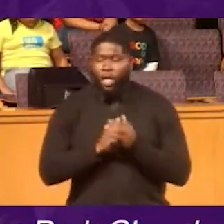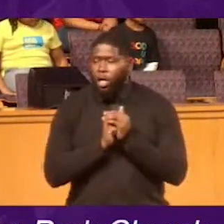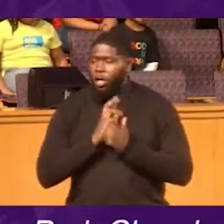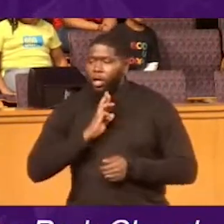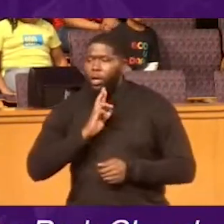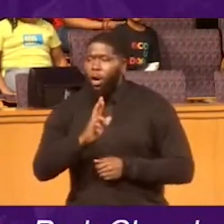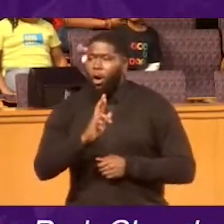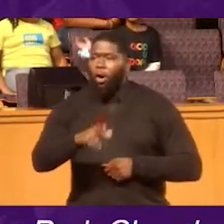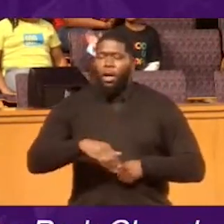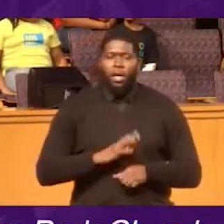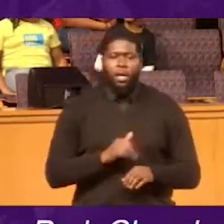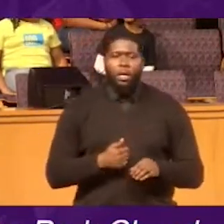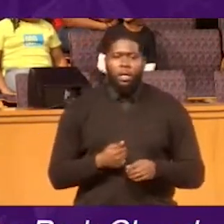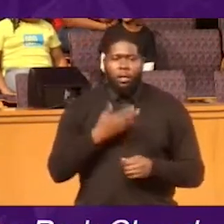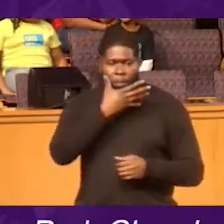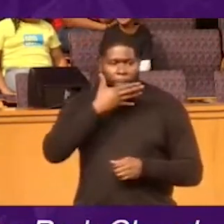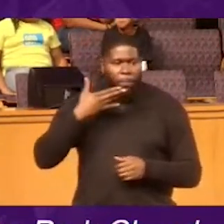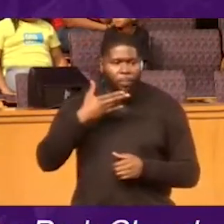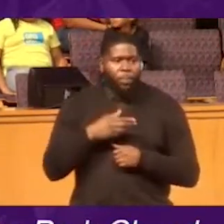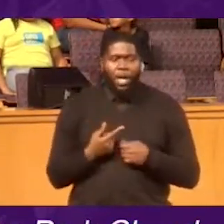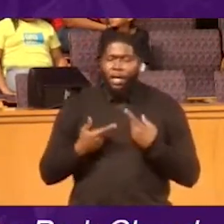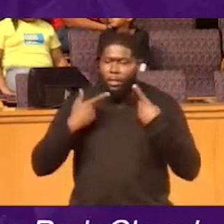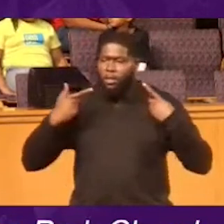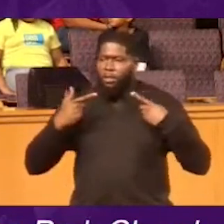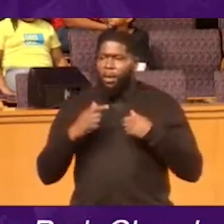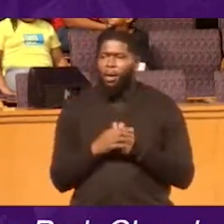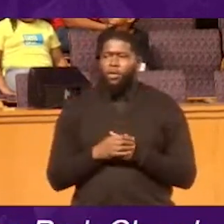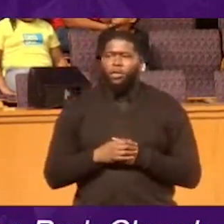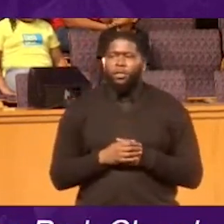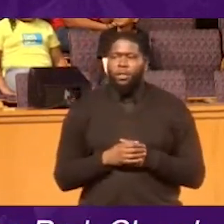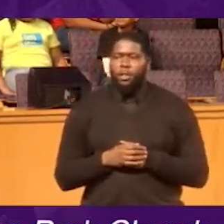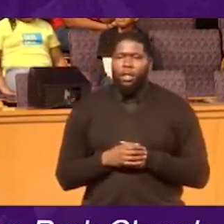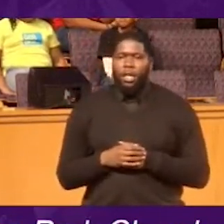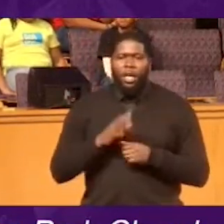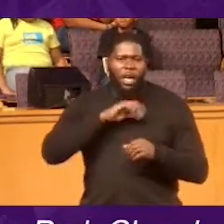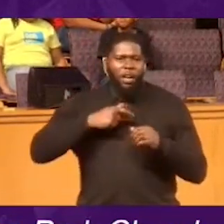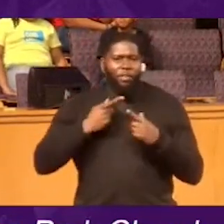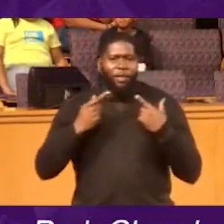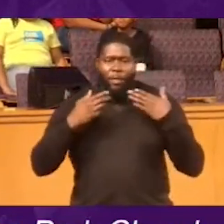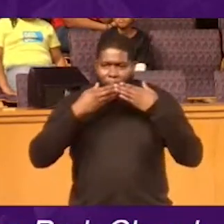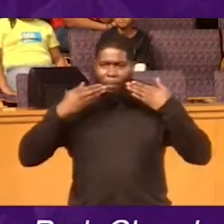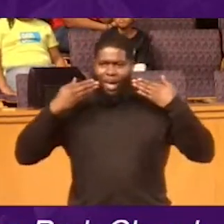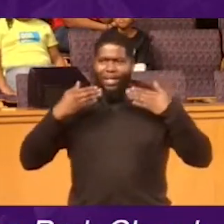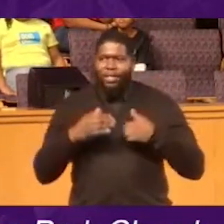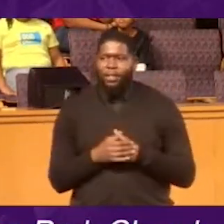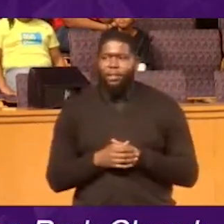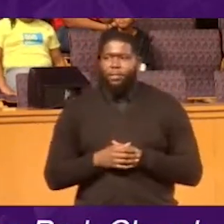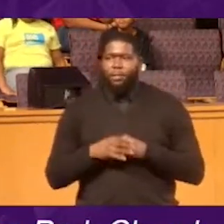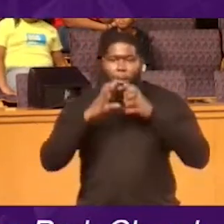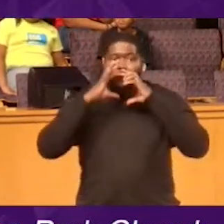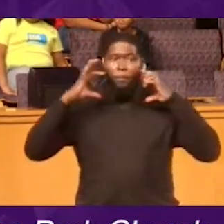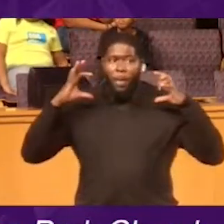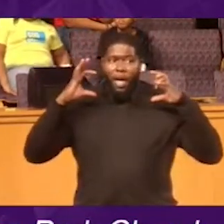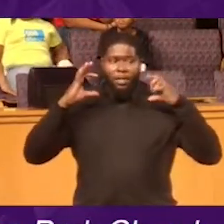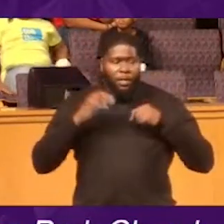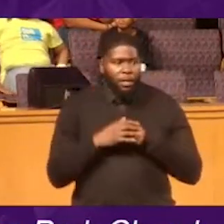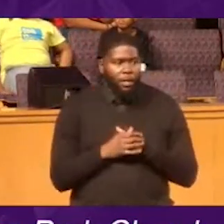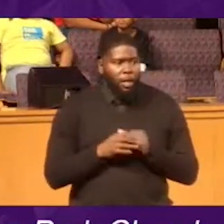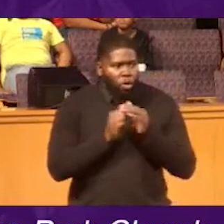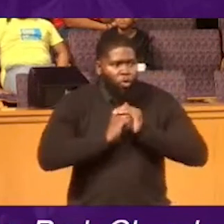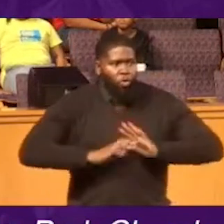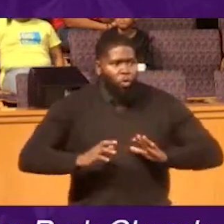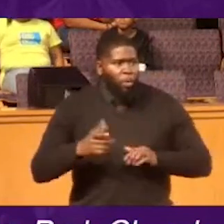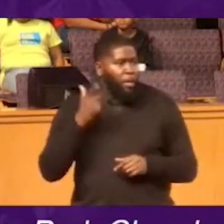know, everyone in here had on masks, but I could see the smiles under everyone's mask. We were just so blessed